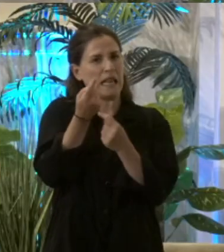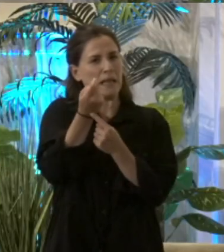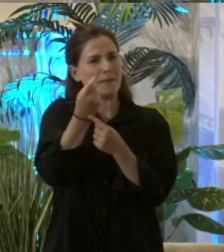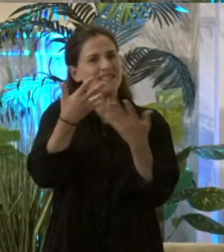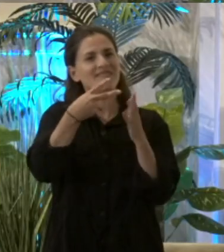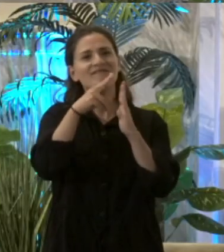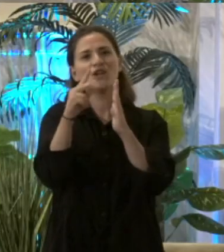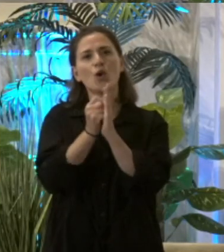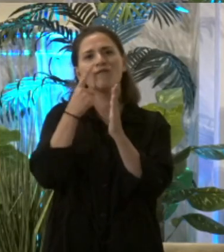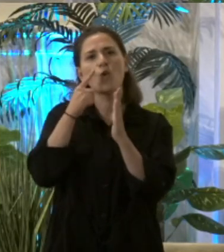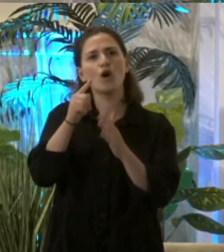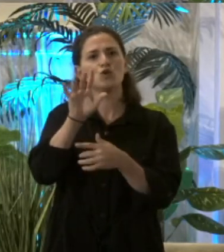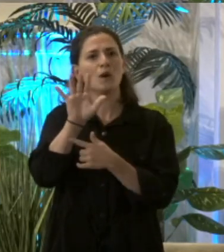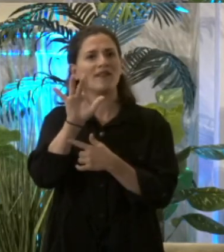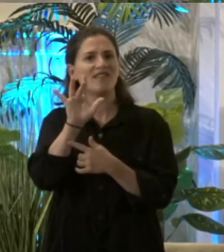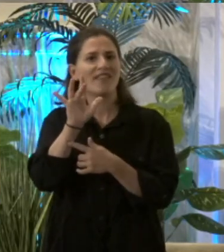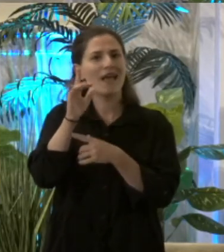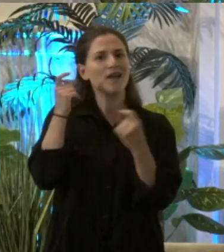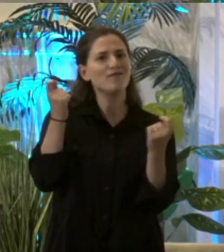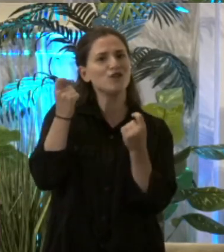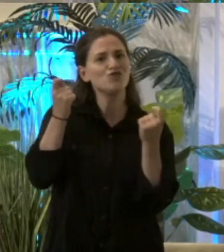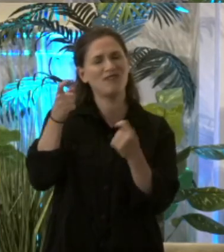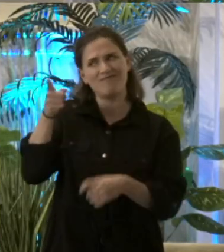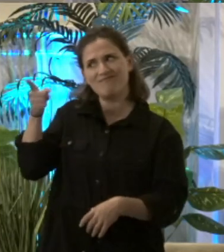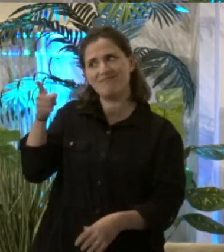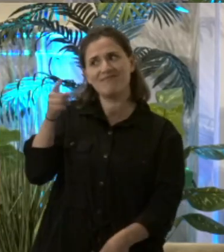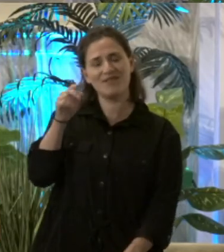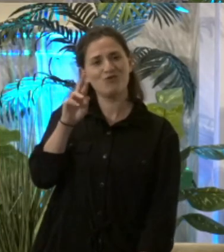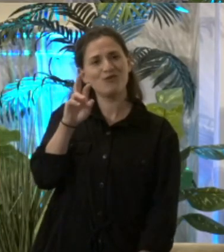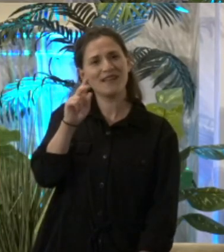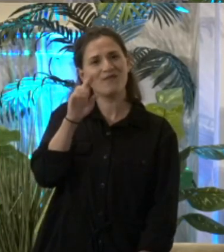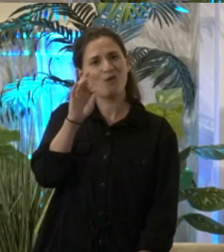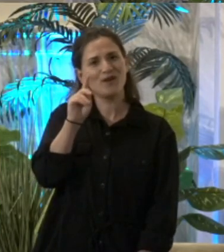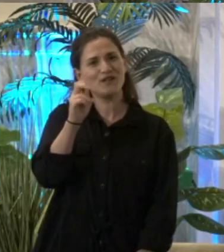a little taste of what Rick Fortner has meant to us.